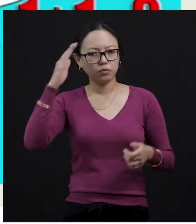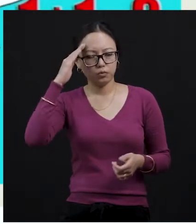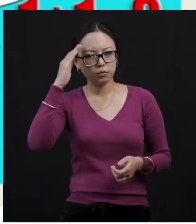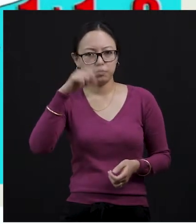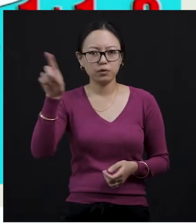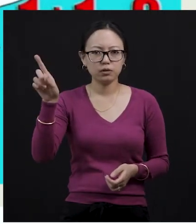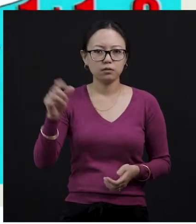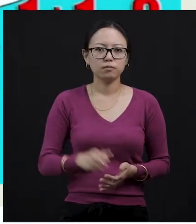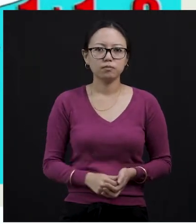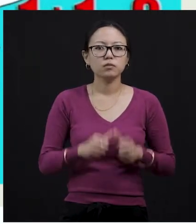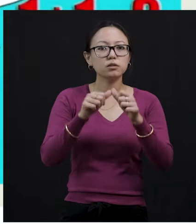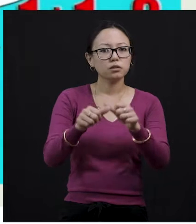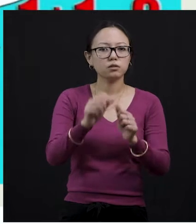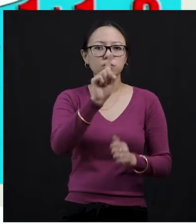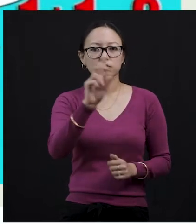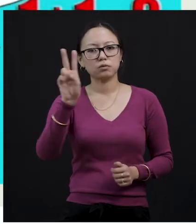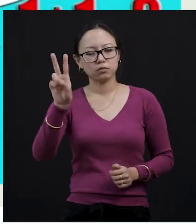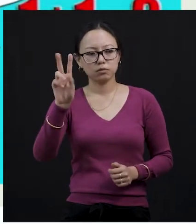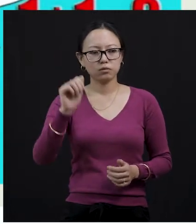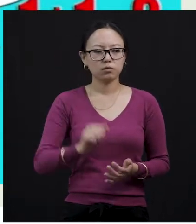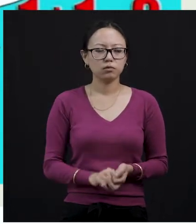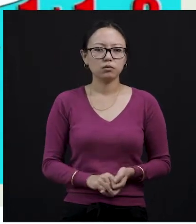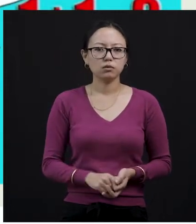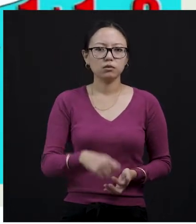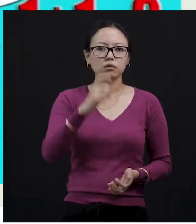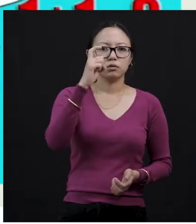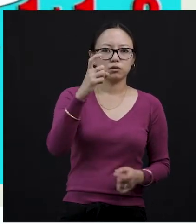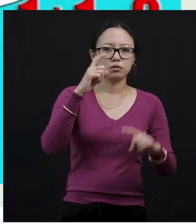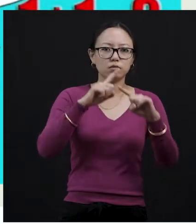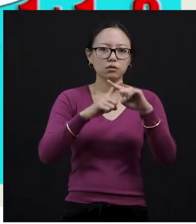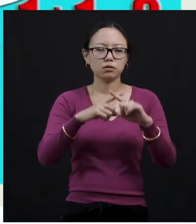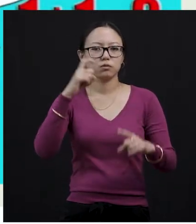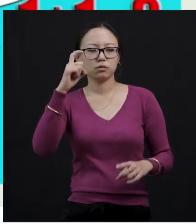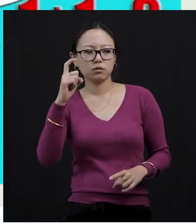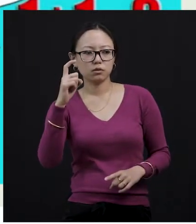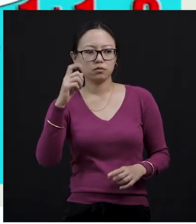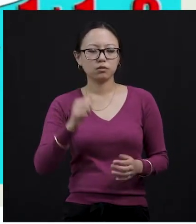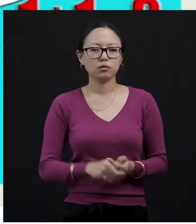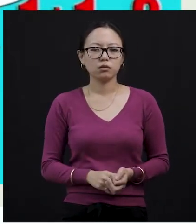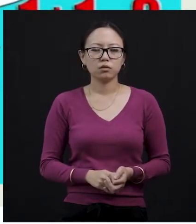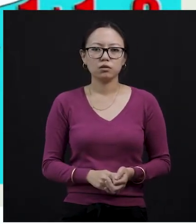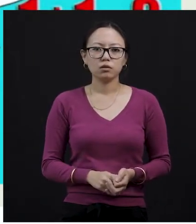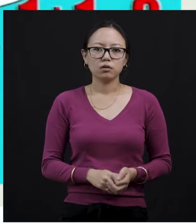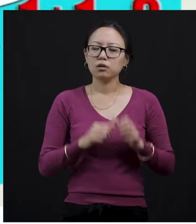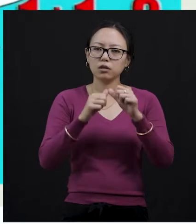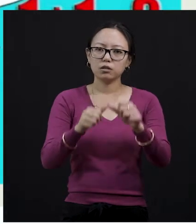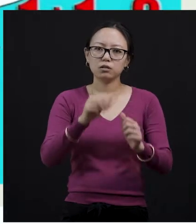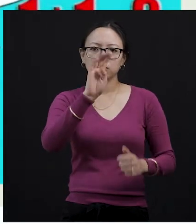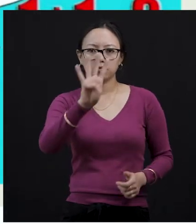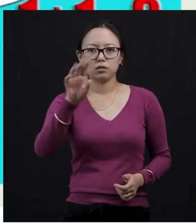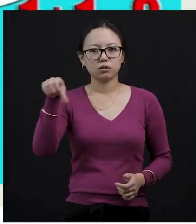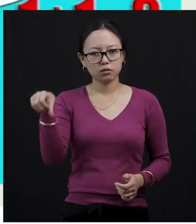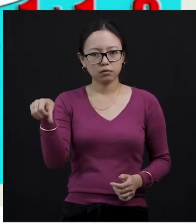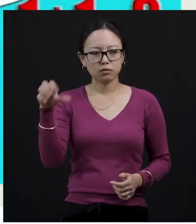is 12. Then next we have 7 into 7, that is equal to